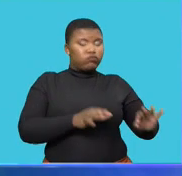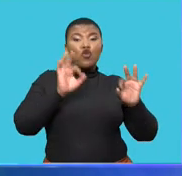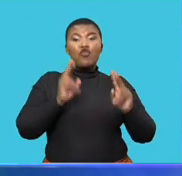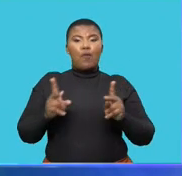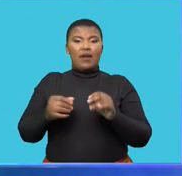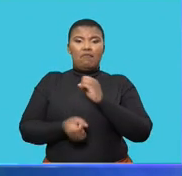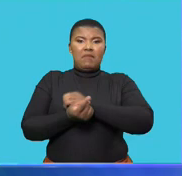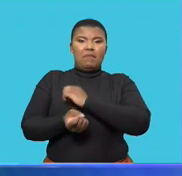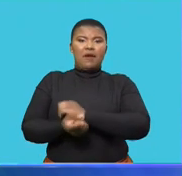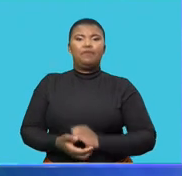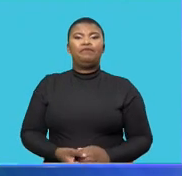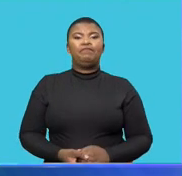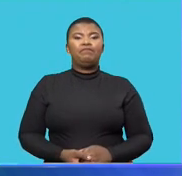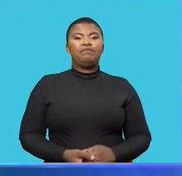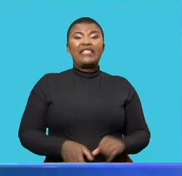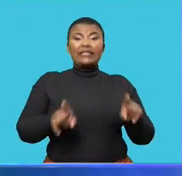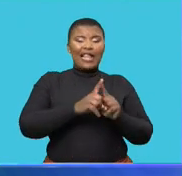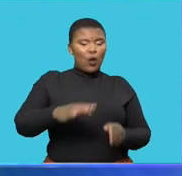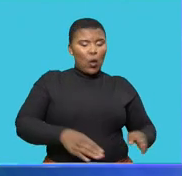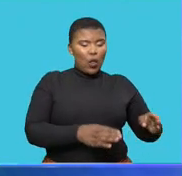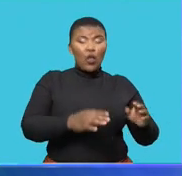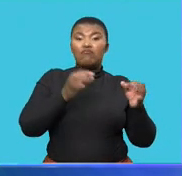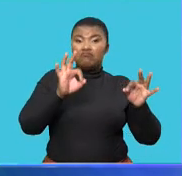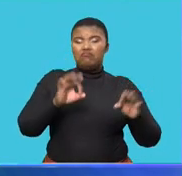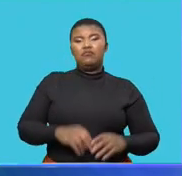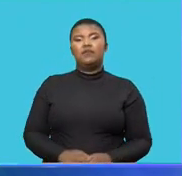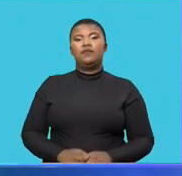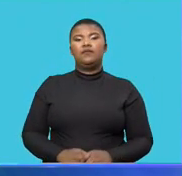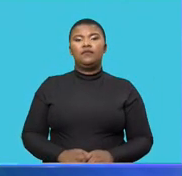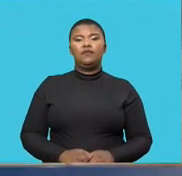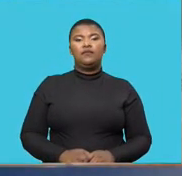that the reservoirs appear to be in good shape.